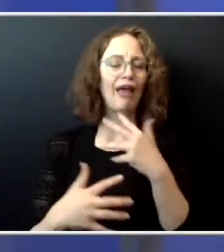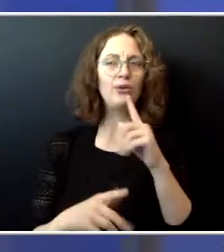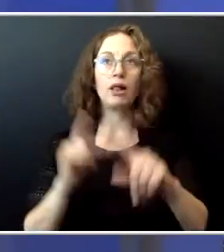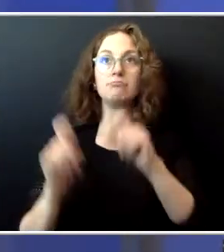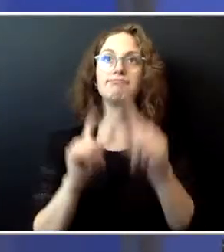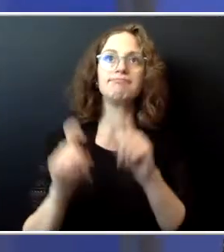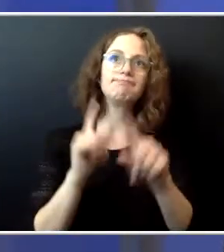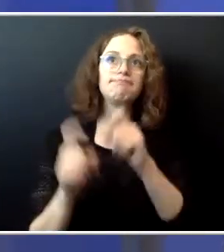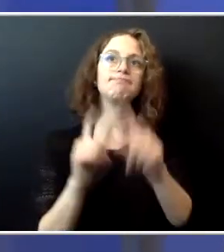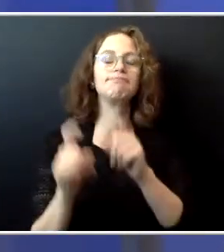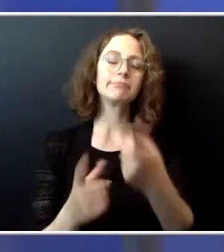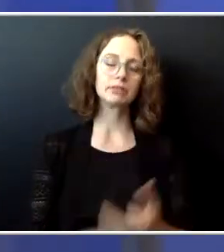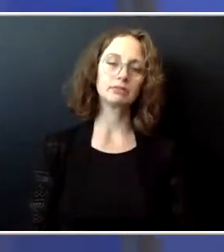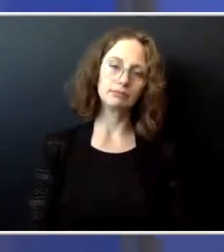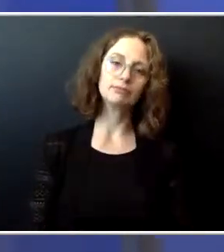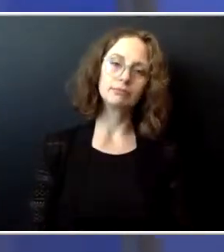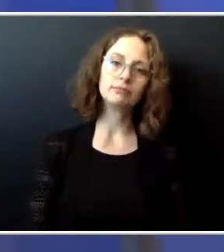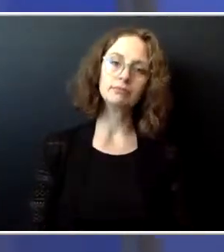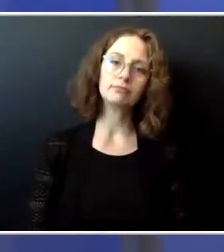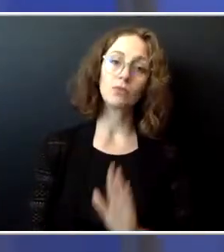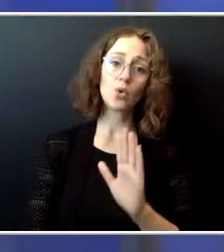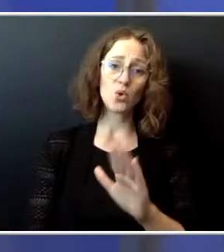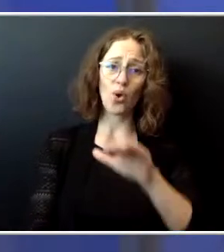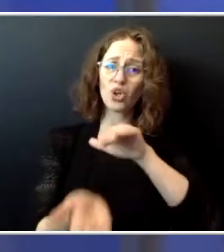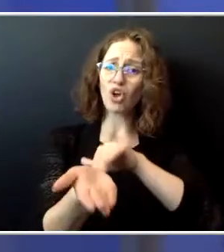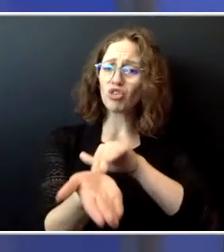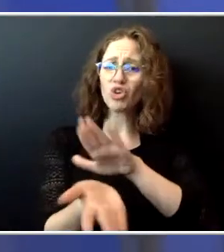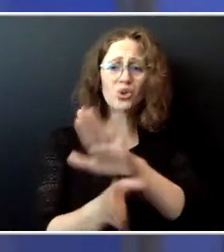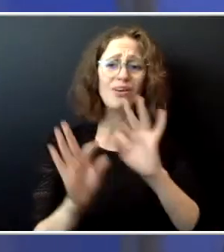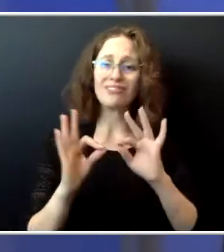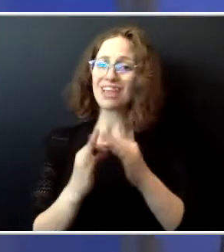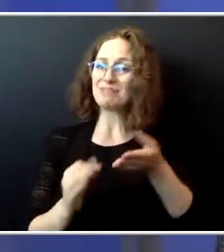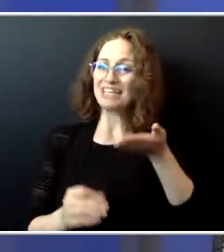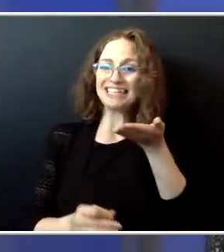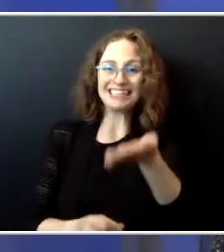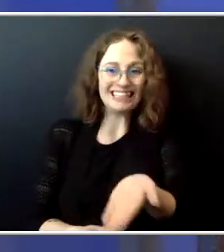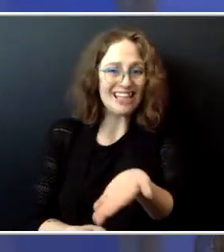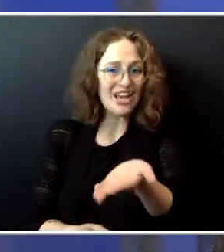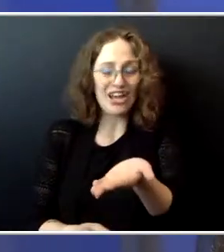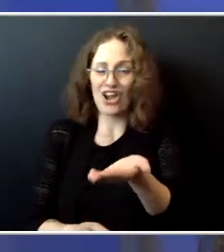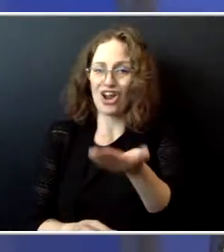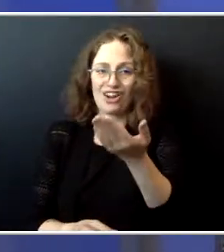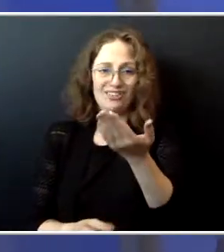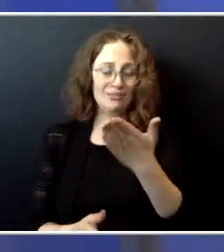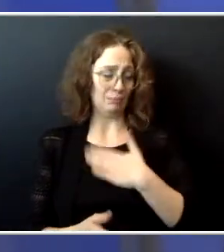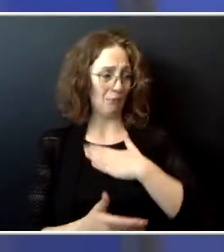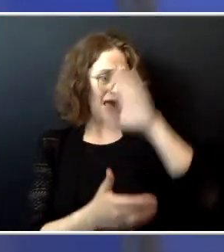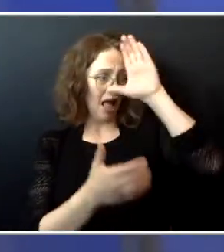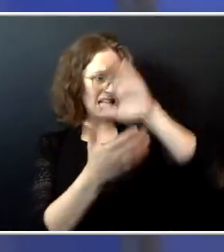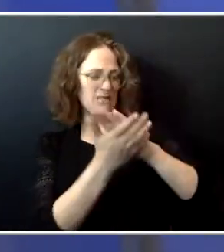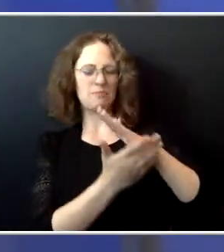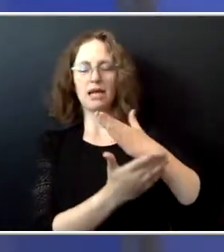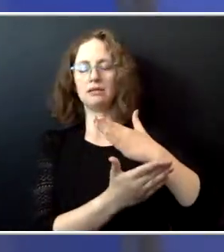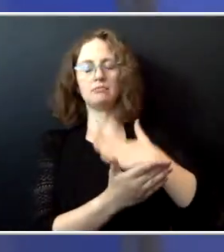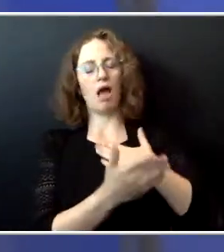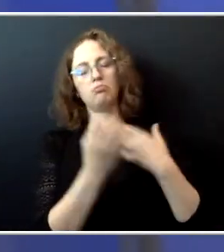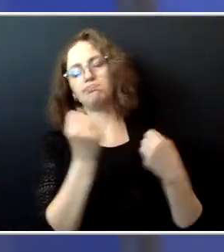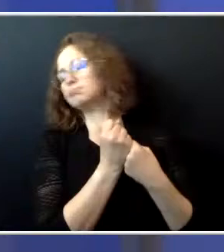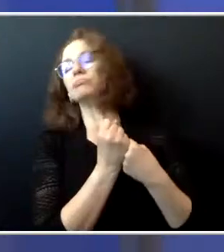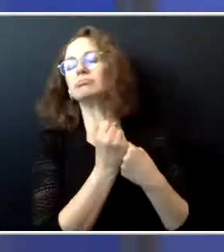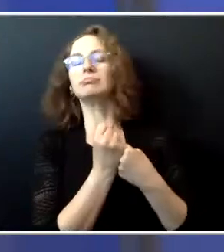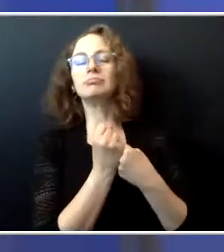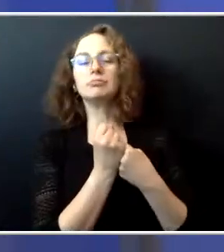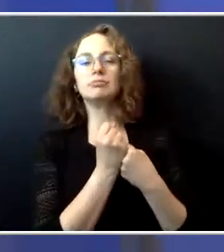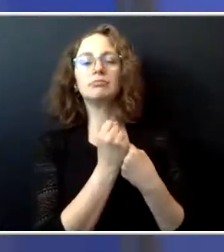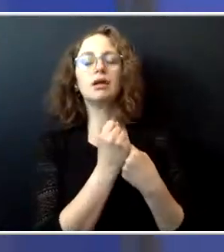That's what your doctor or even your family's there for. I mean, my husband's my rock, and he would be like, well, honey, if you